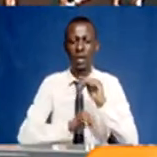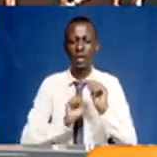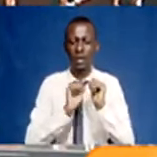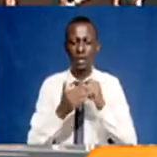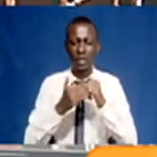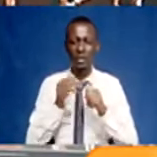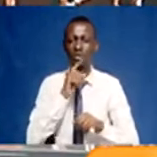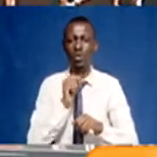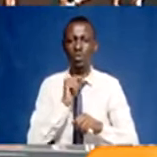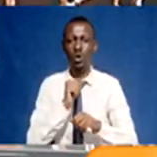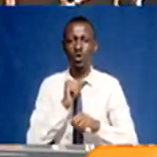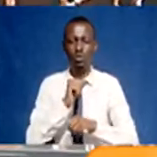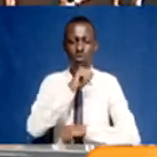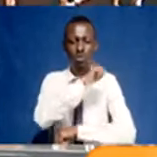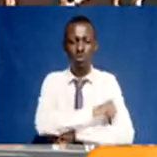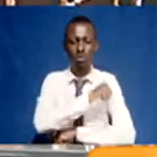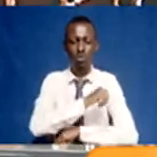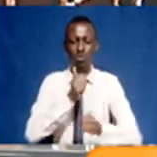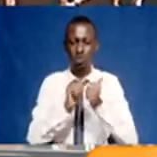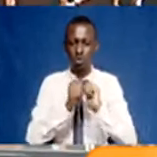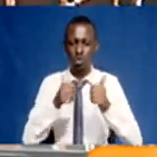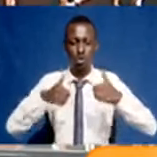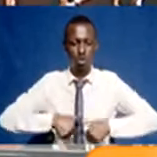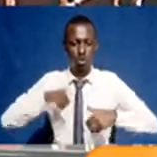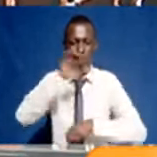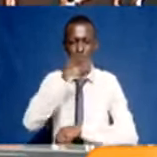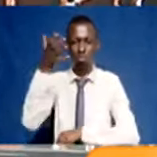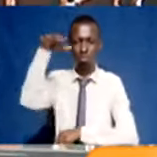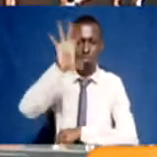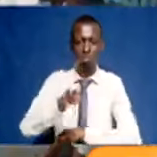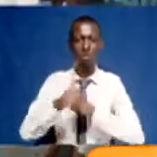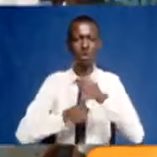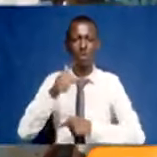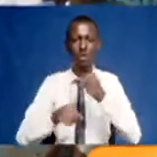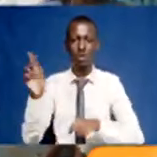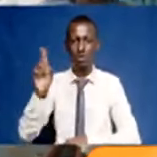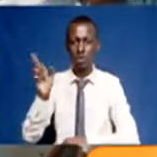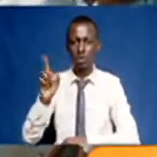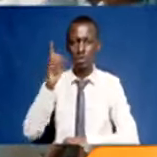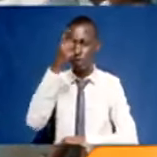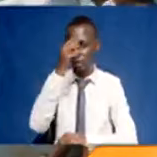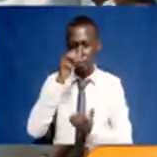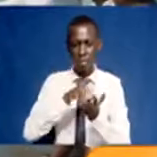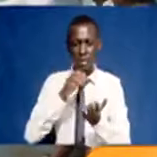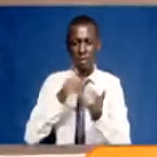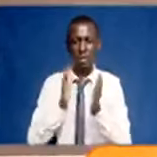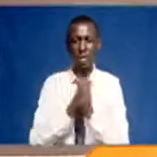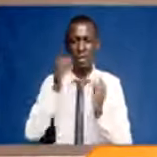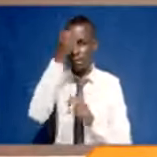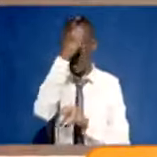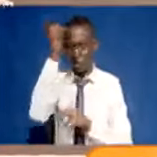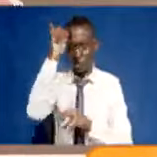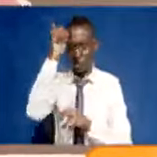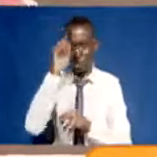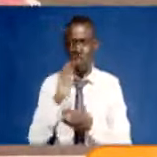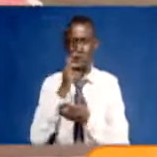of Sports Youth Basketball Tournament that is ongoing in Nairobi. Machakos and Dagoretti will meet in the second